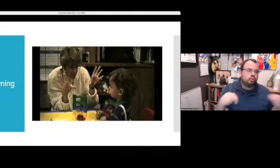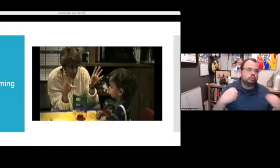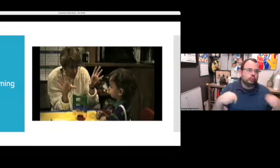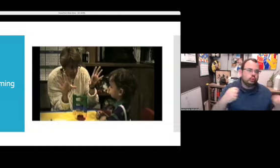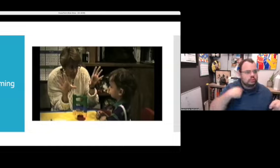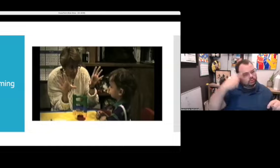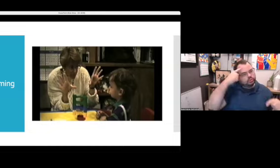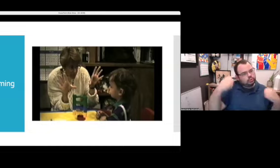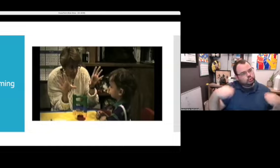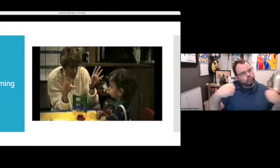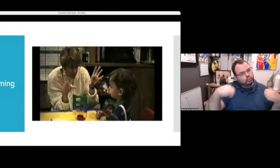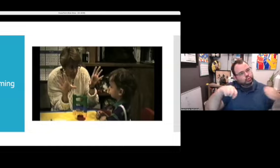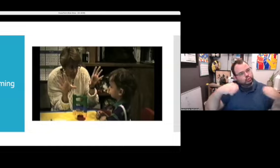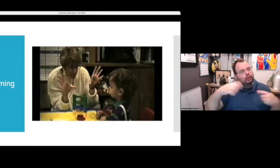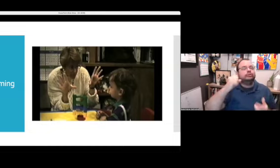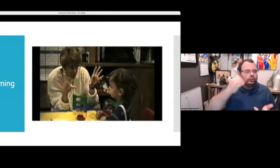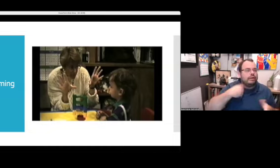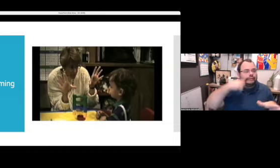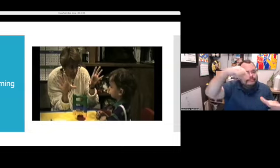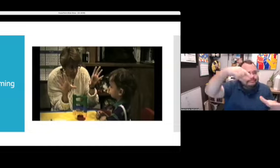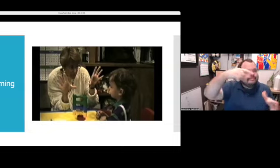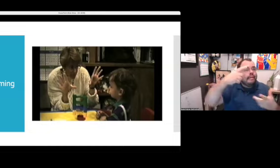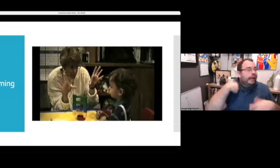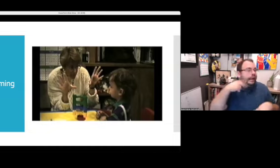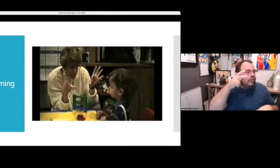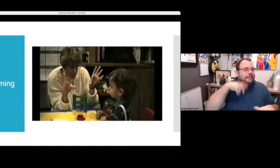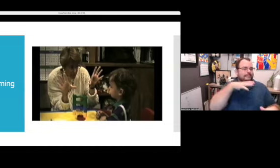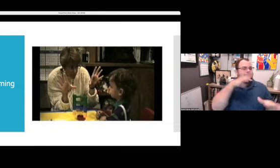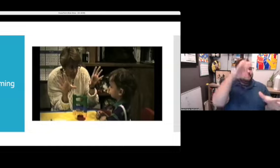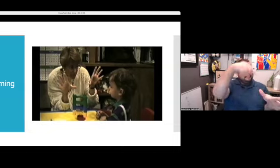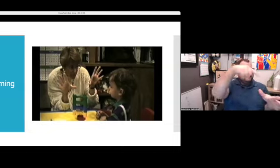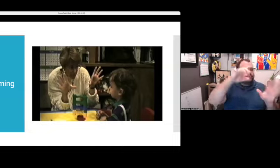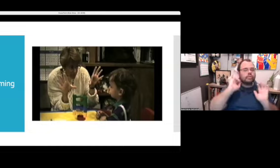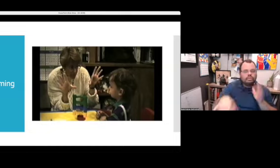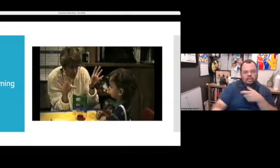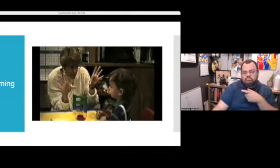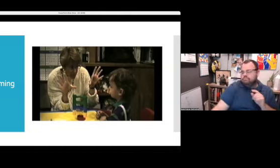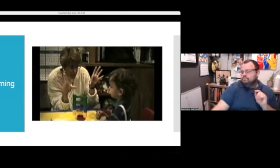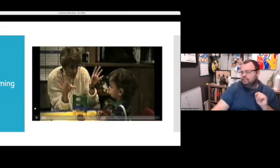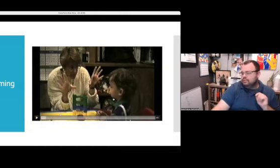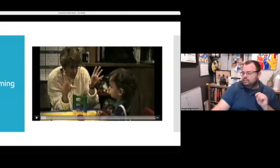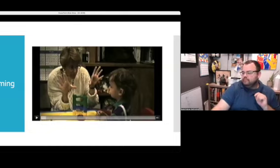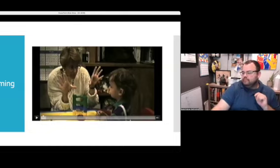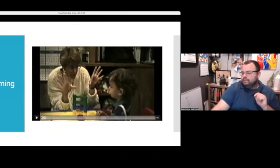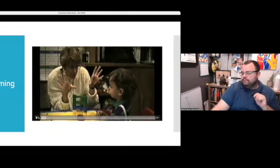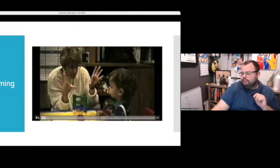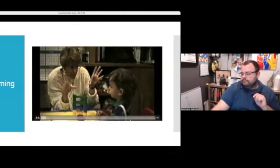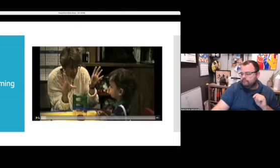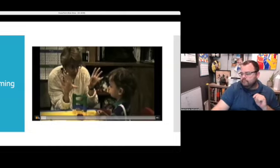I mean, I wanted toys. That's what I was focused on. So if I could hear it, then great.